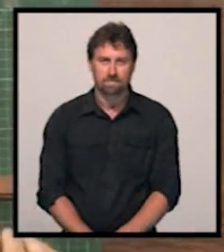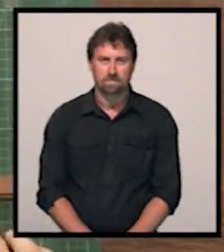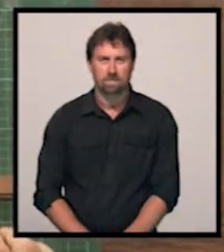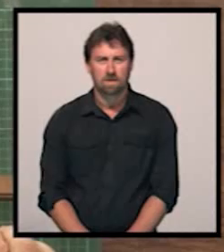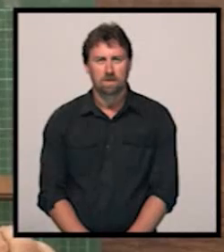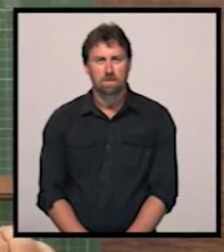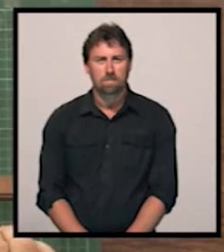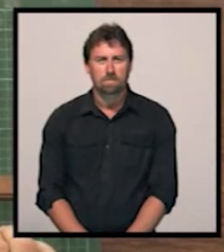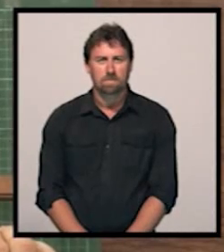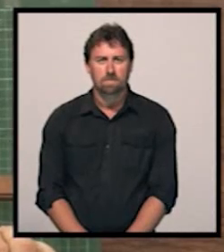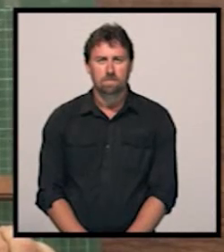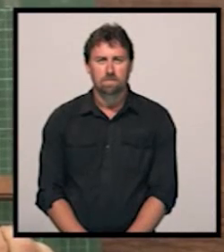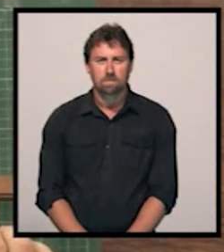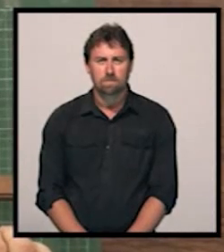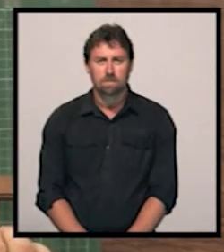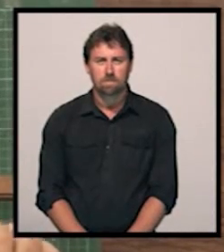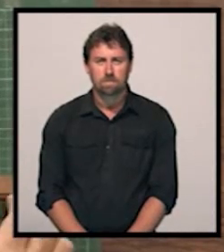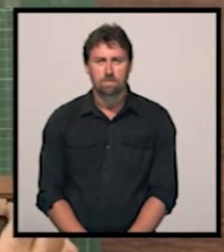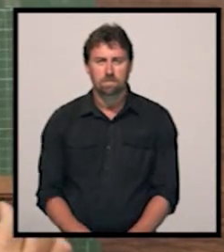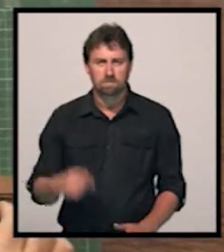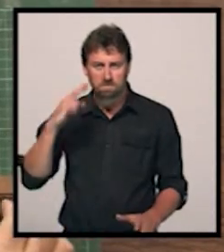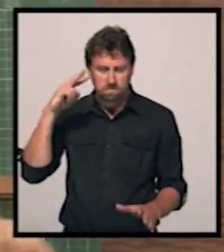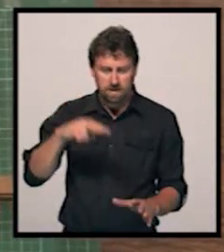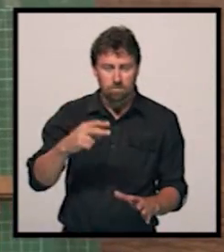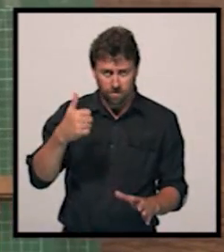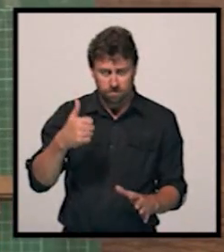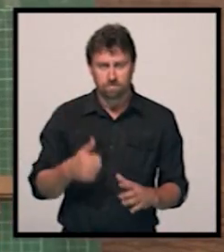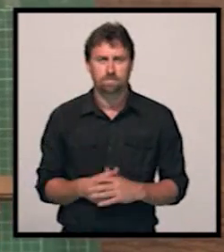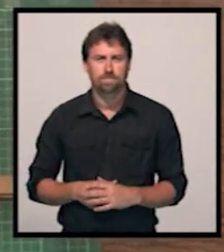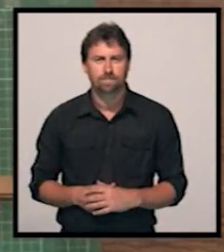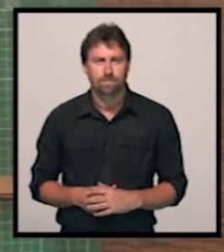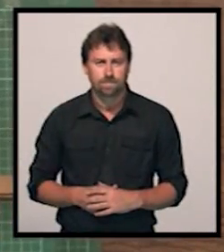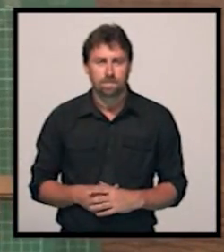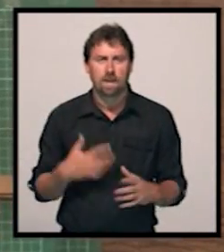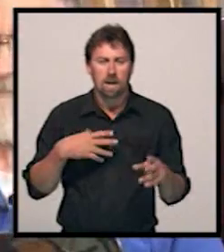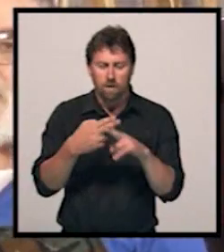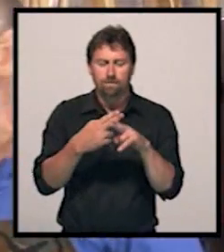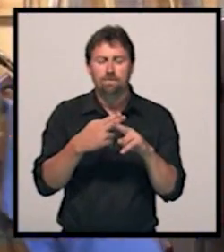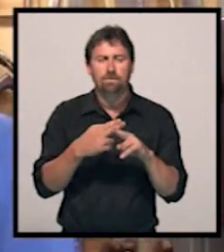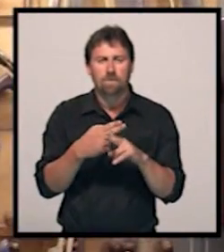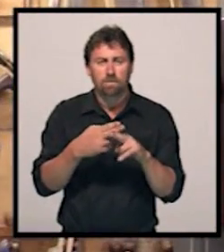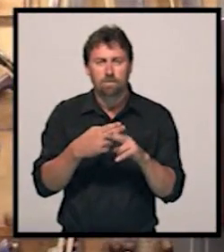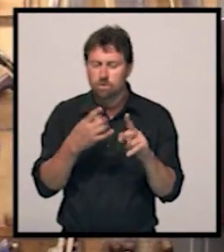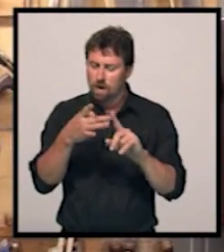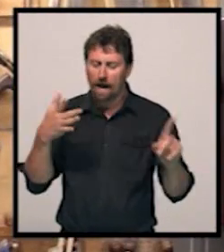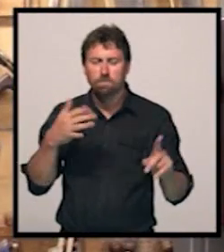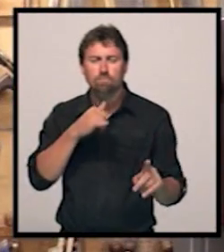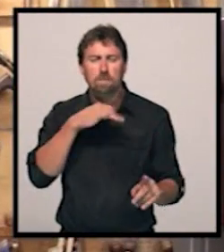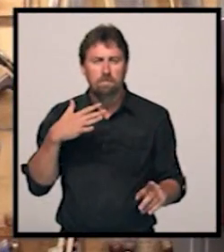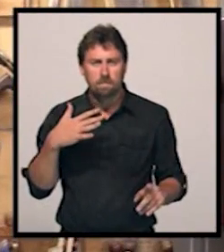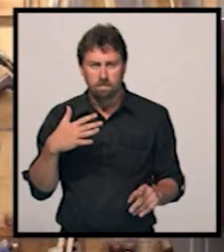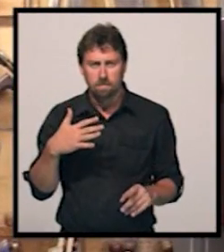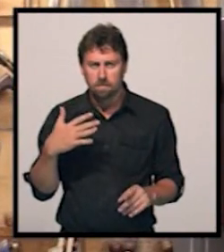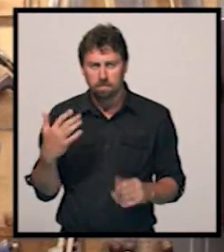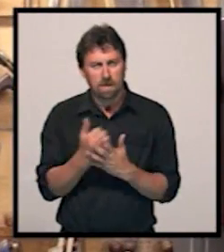Place that there. I think we've got an overhead working, so you should be able to see. Then get a nice sharp knife. Keep it nice and sharp. I